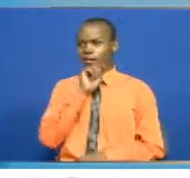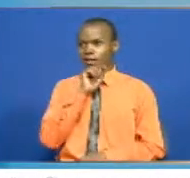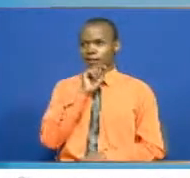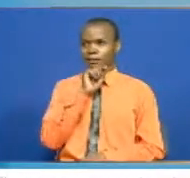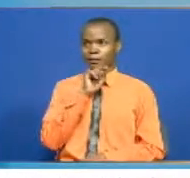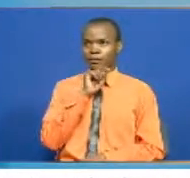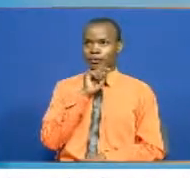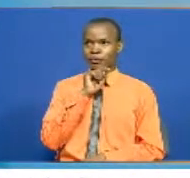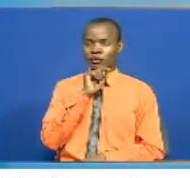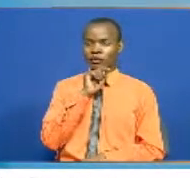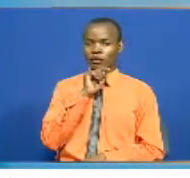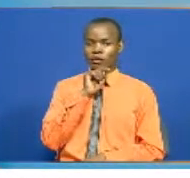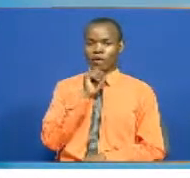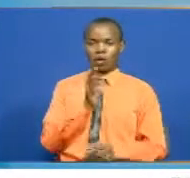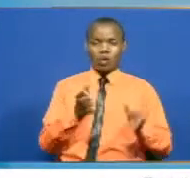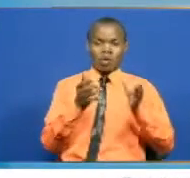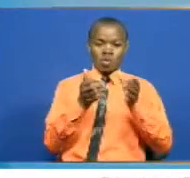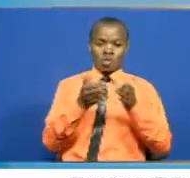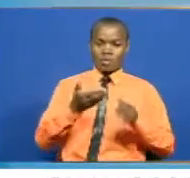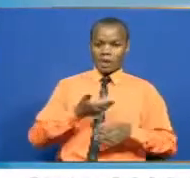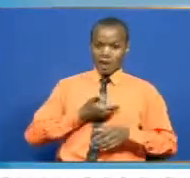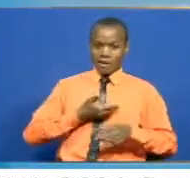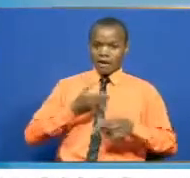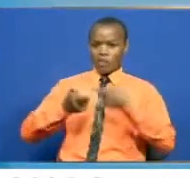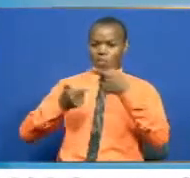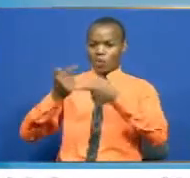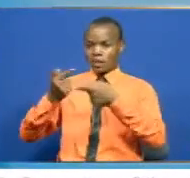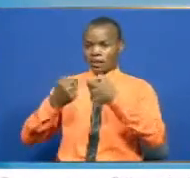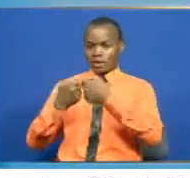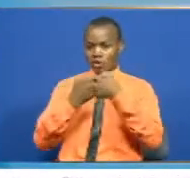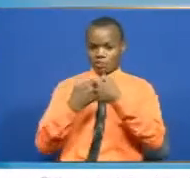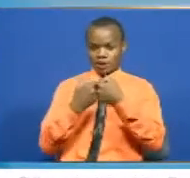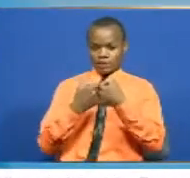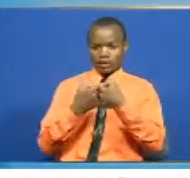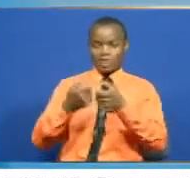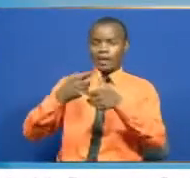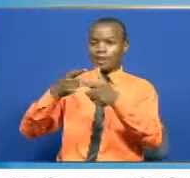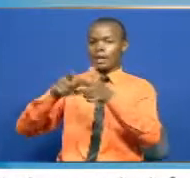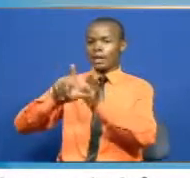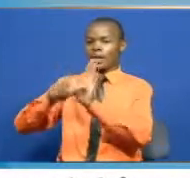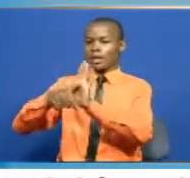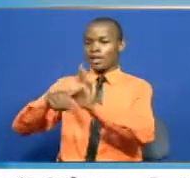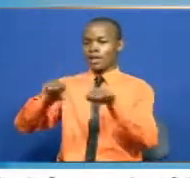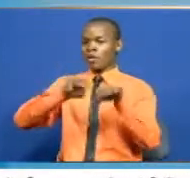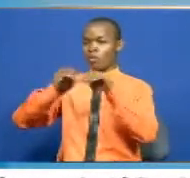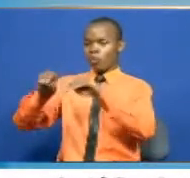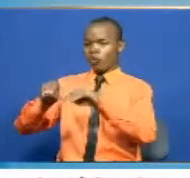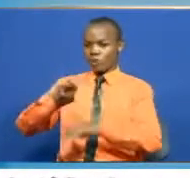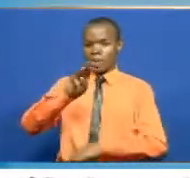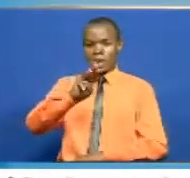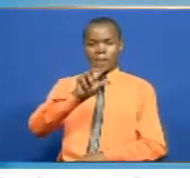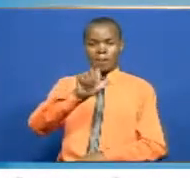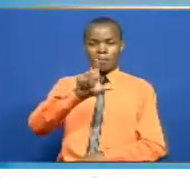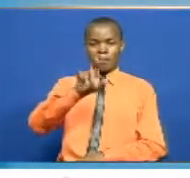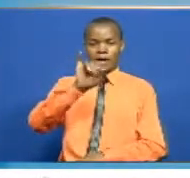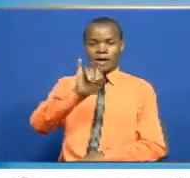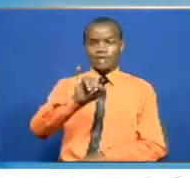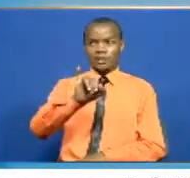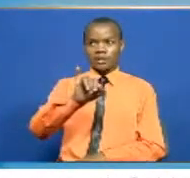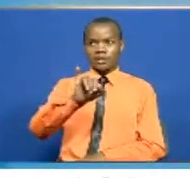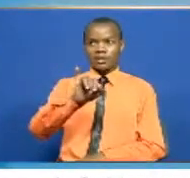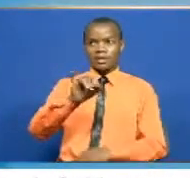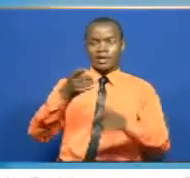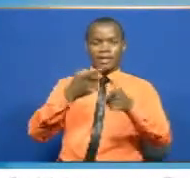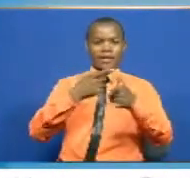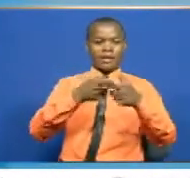to win that tournament. Then we went to Mali. We came up short in the